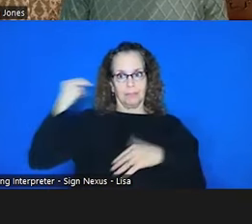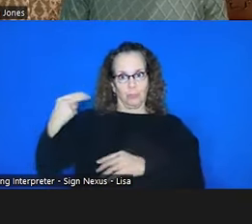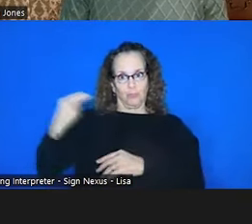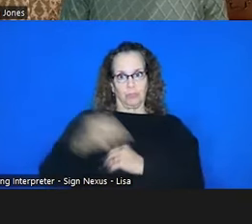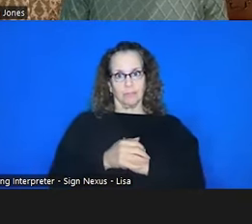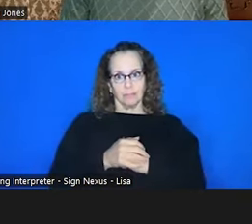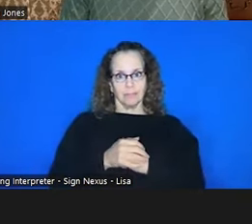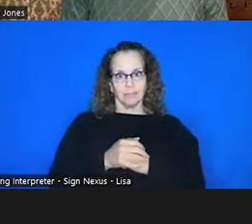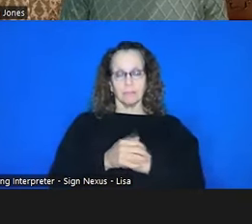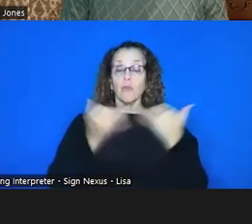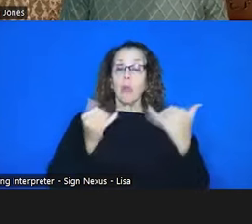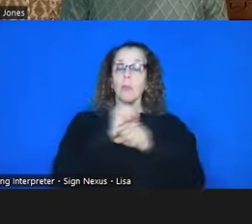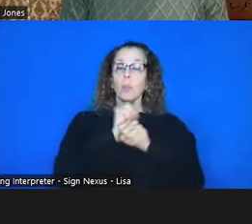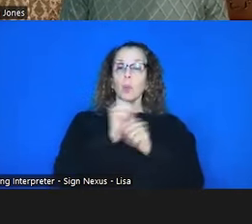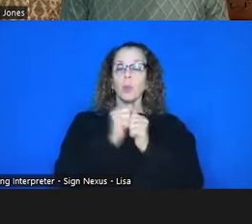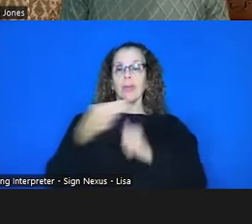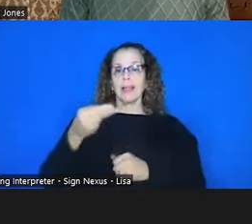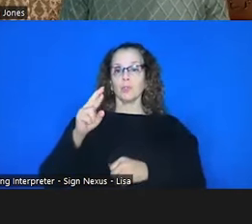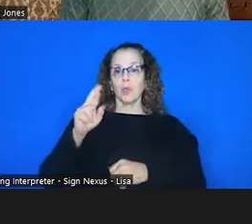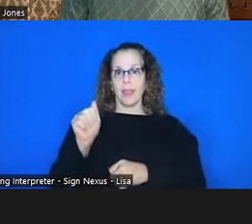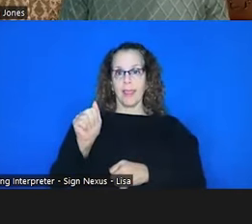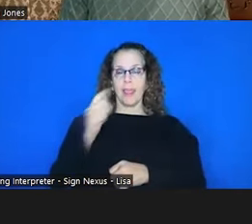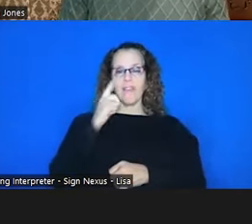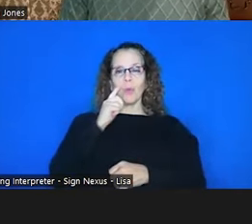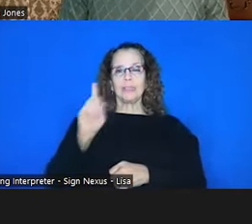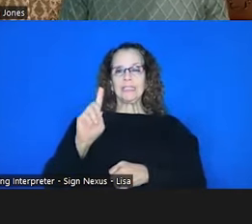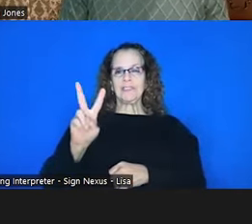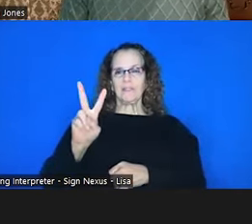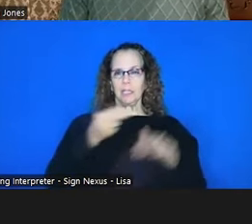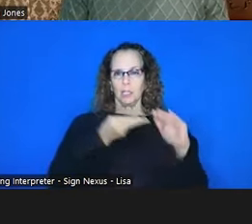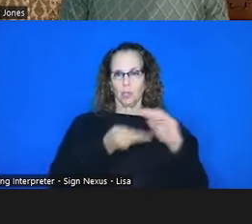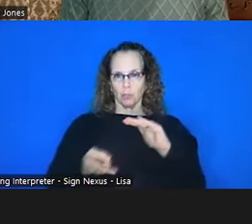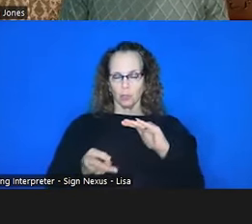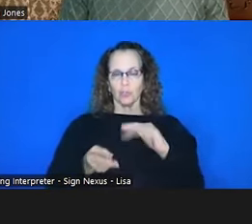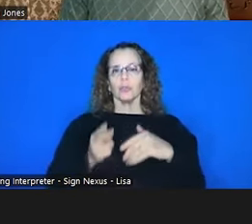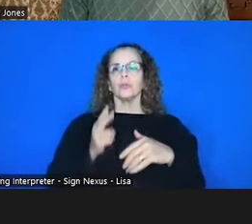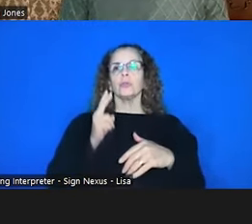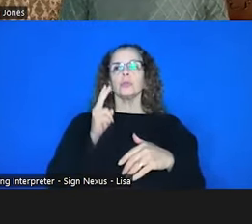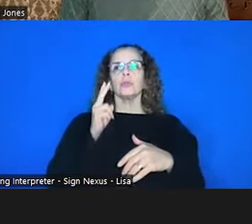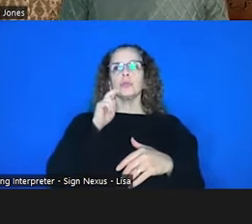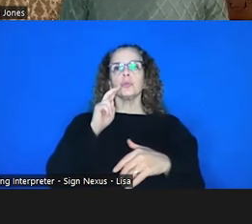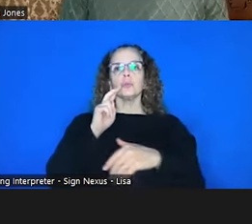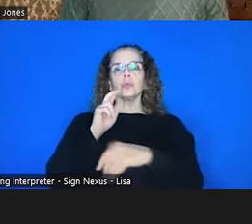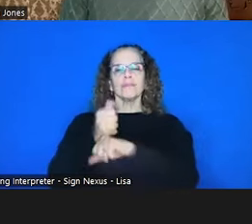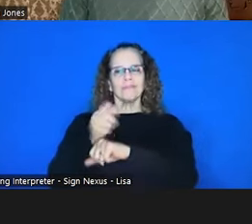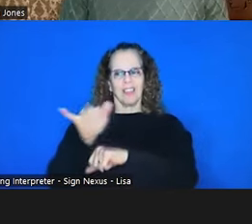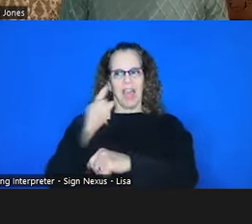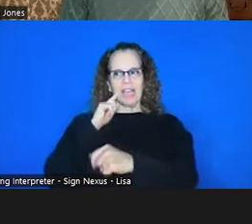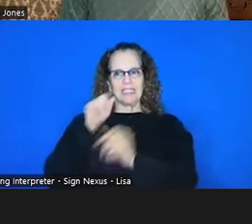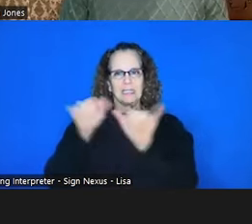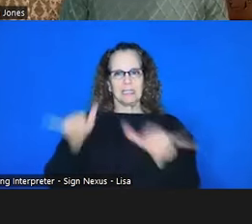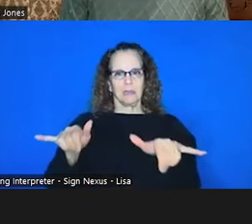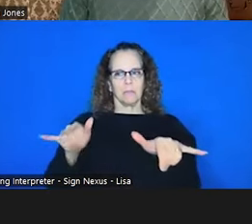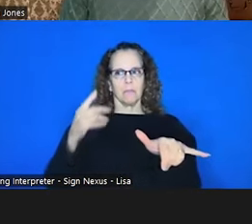now I'm working with HRA for their DV shelters to affirm that system. What does it look like? why are people